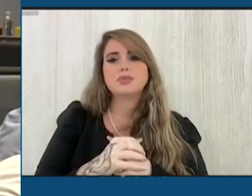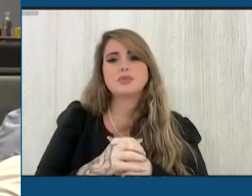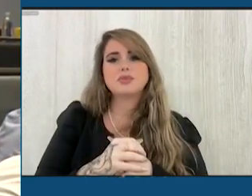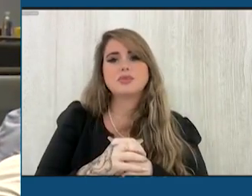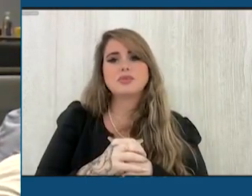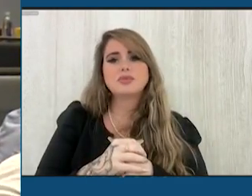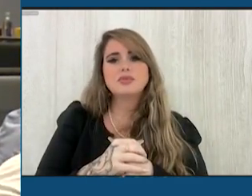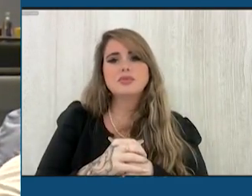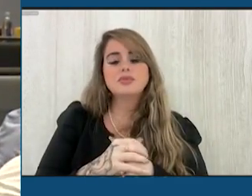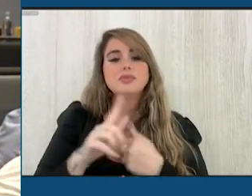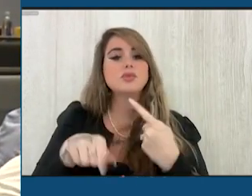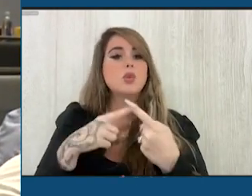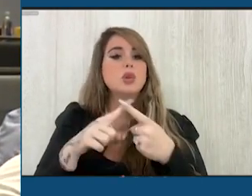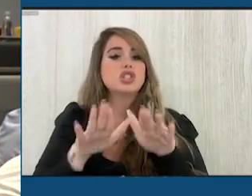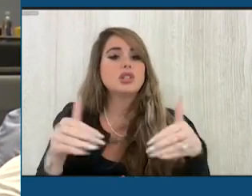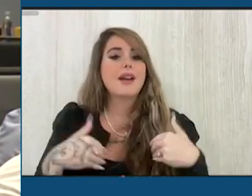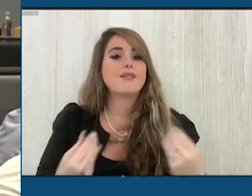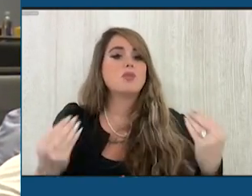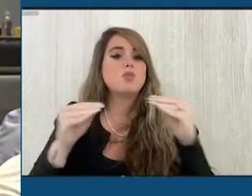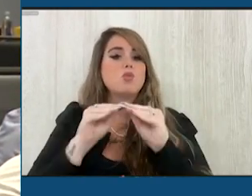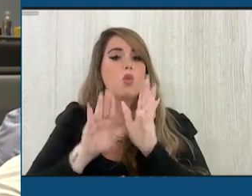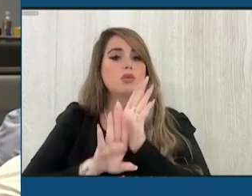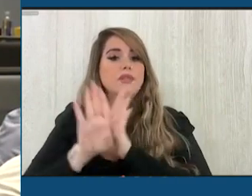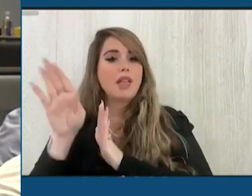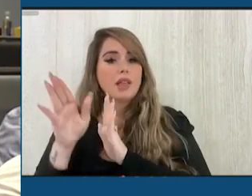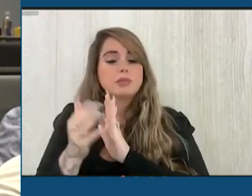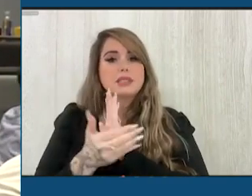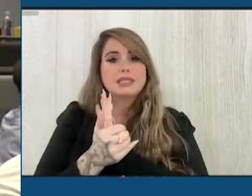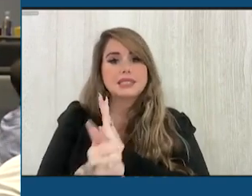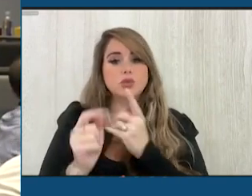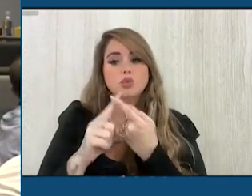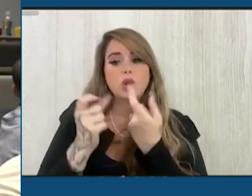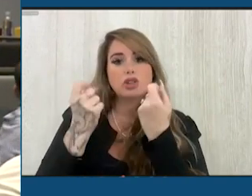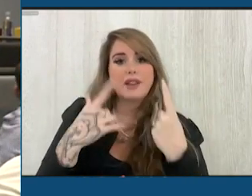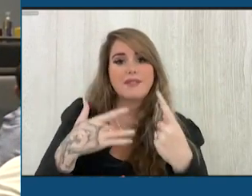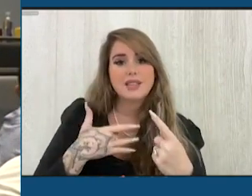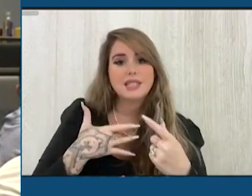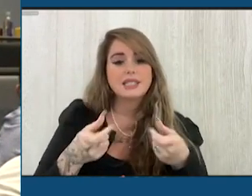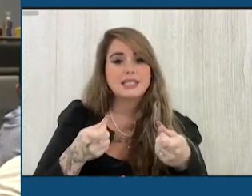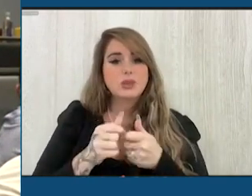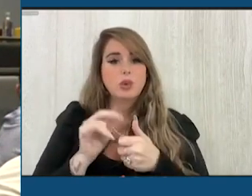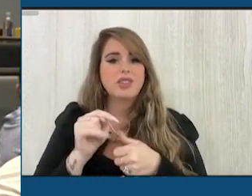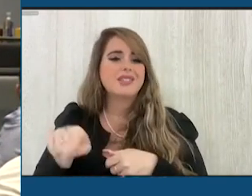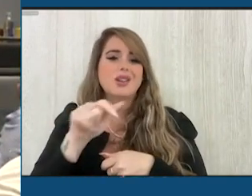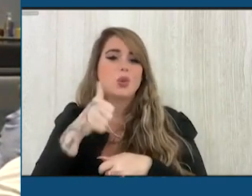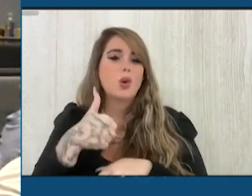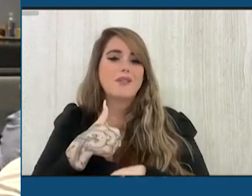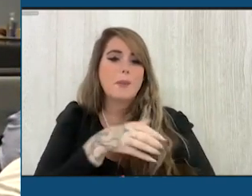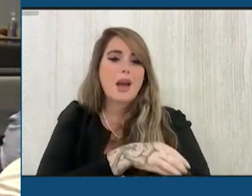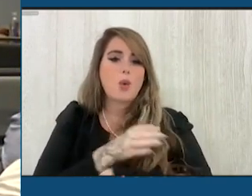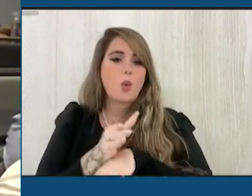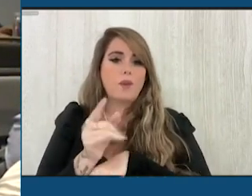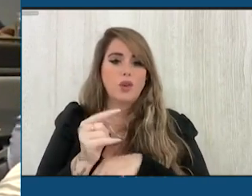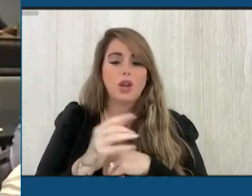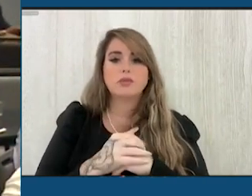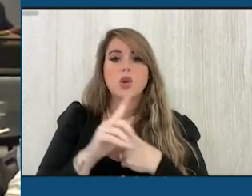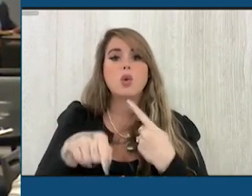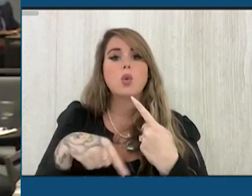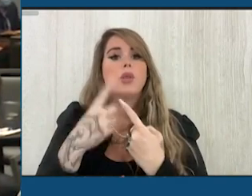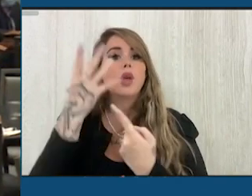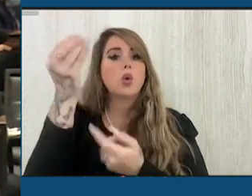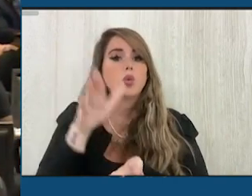When children have more developed skills to understand their feelings and deal with them, they don't have that power over them. When they go to